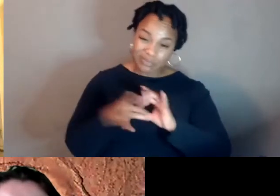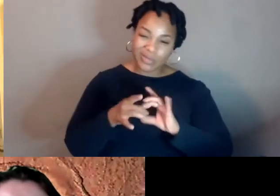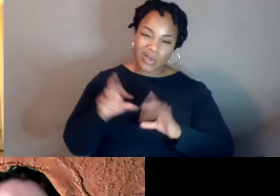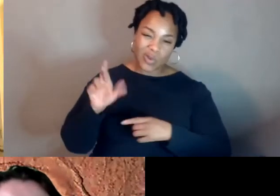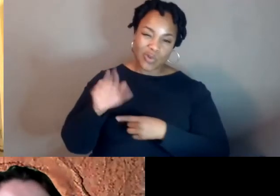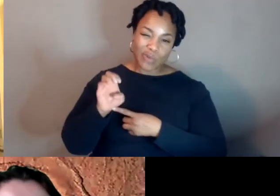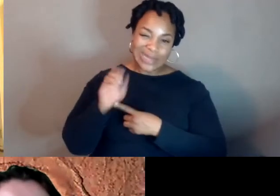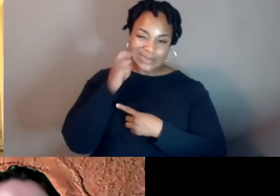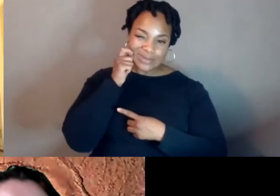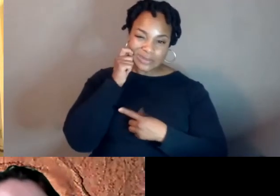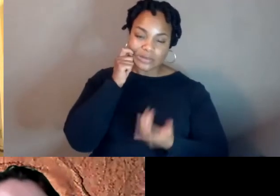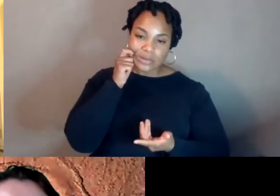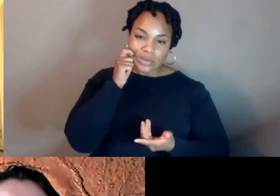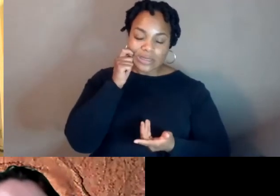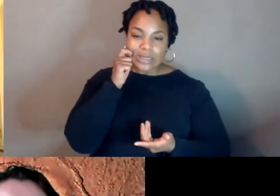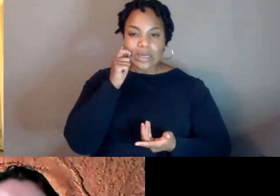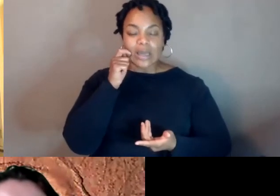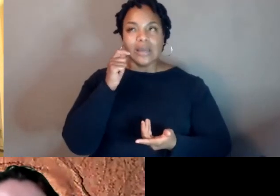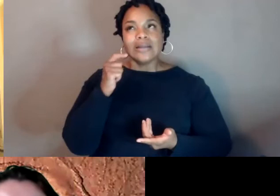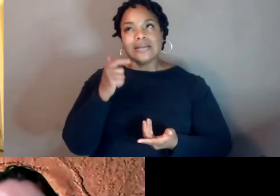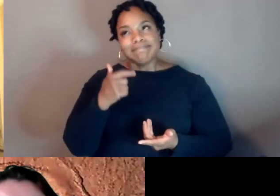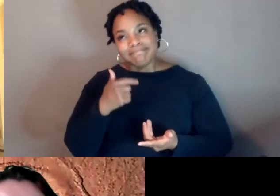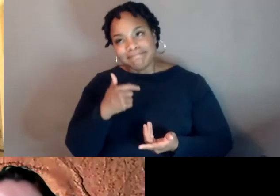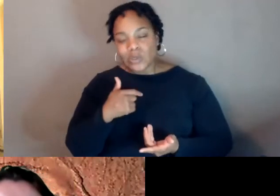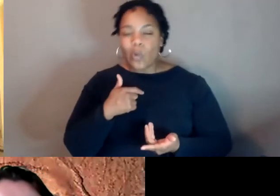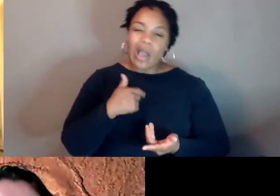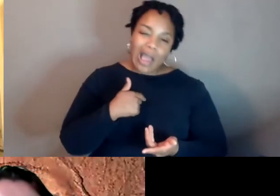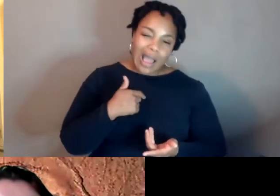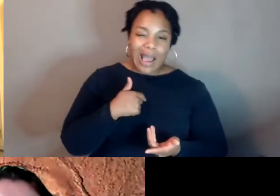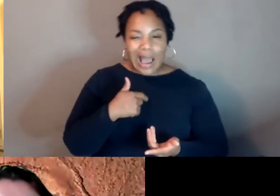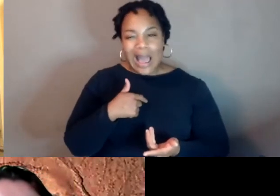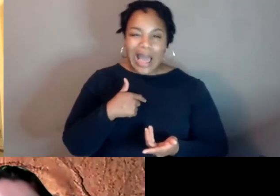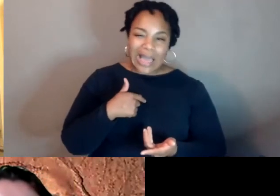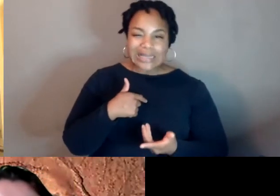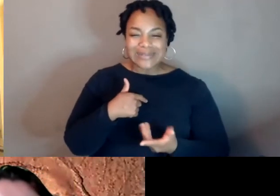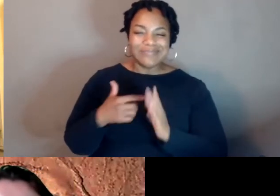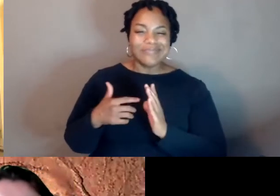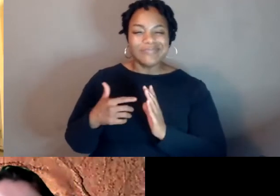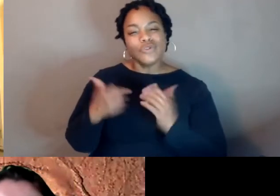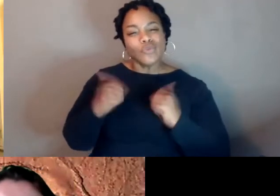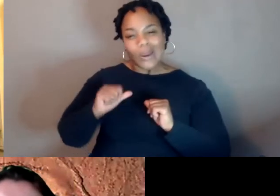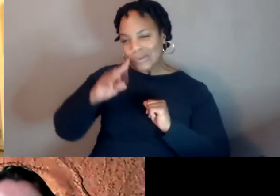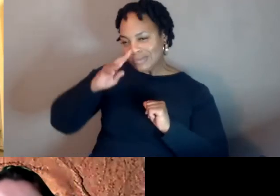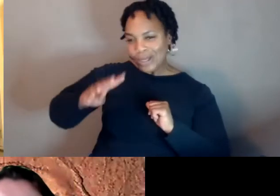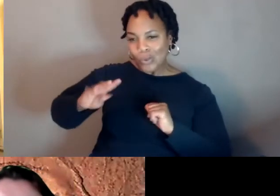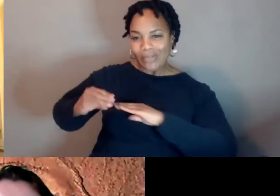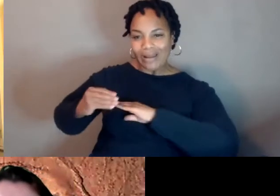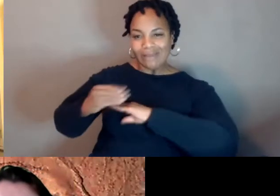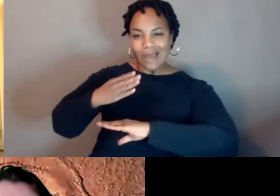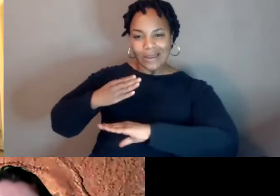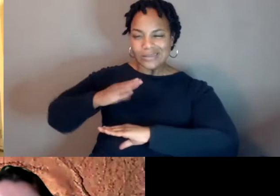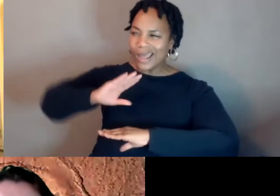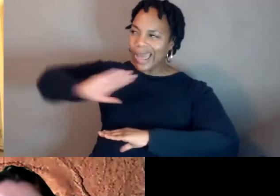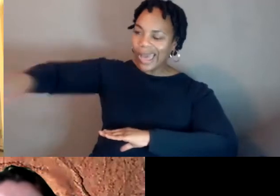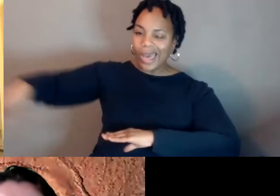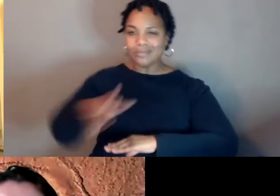that advice, but there were many times that I did. And I